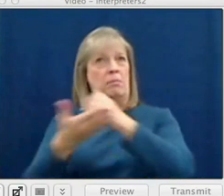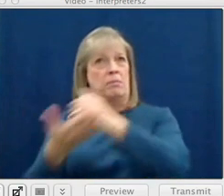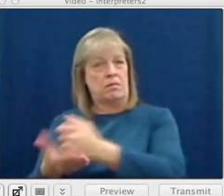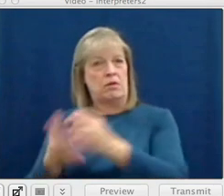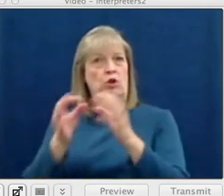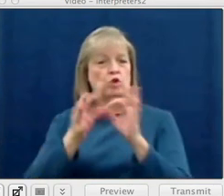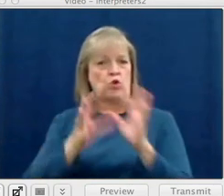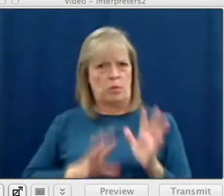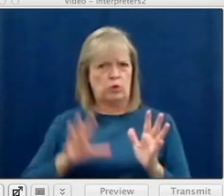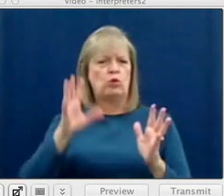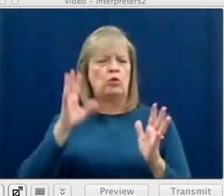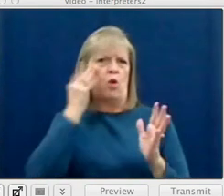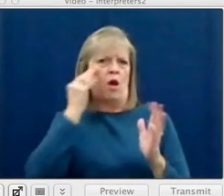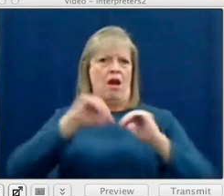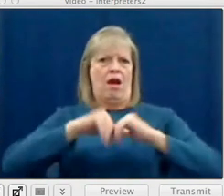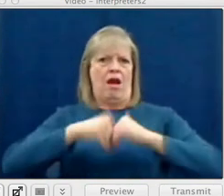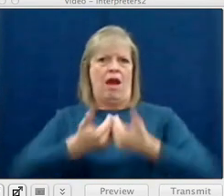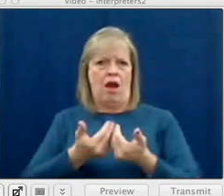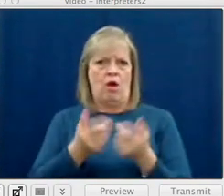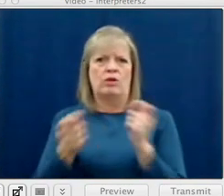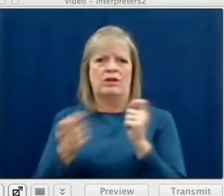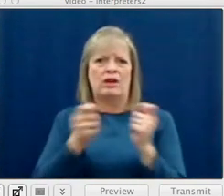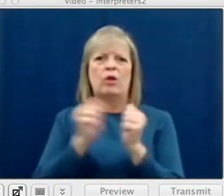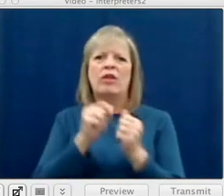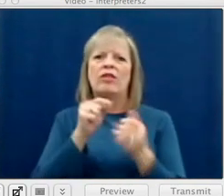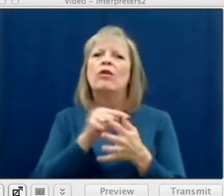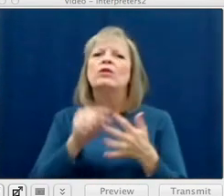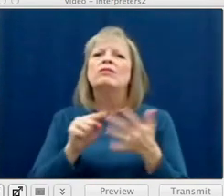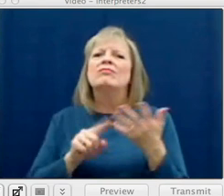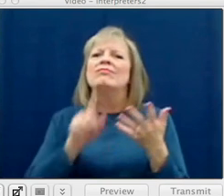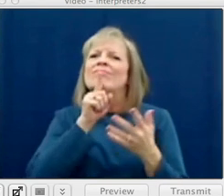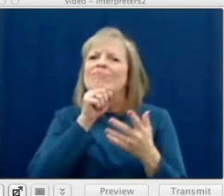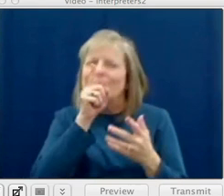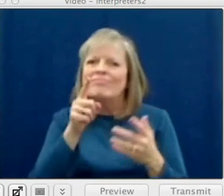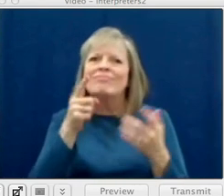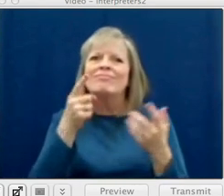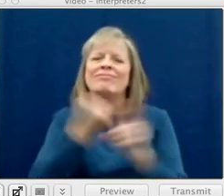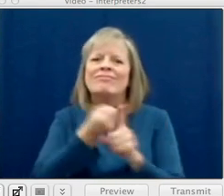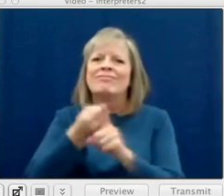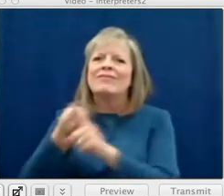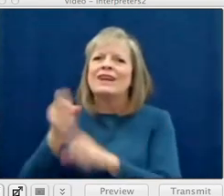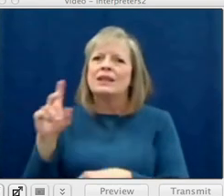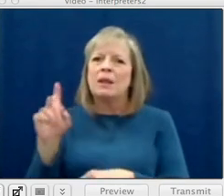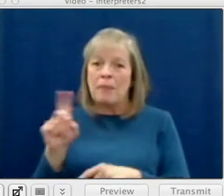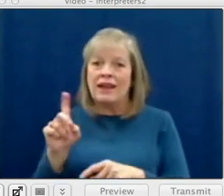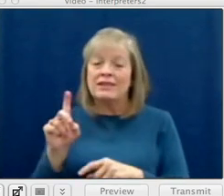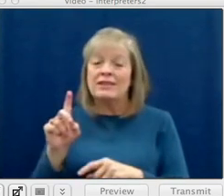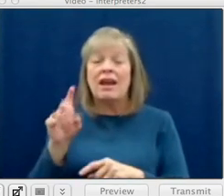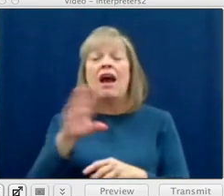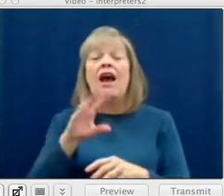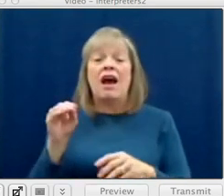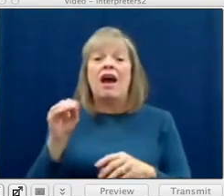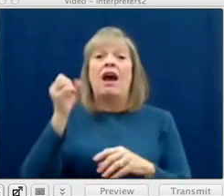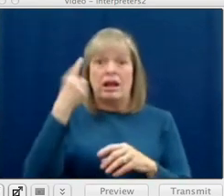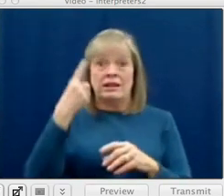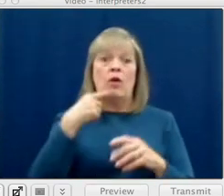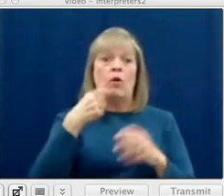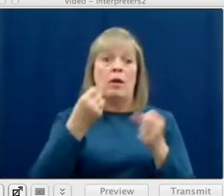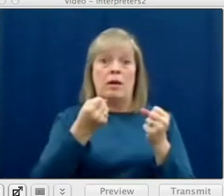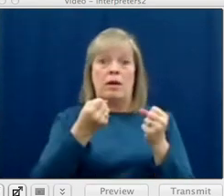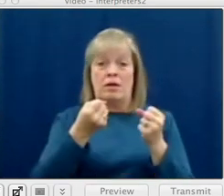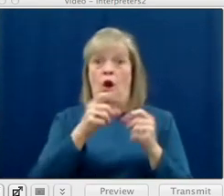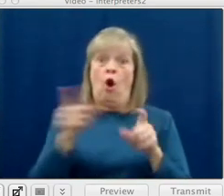get a handle on what she was dealing with, what were the actual demands. Obviously, on top of what was actually happening in the context was her